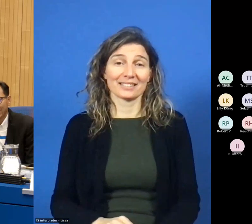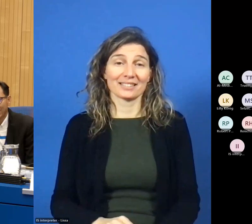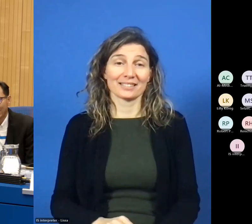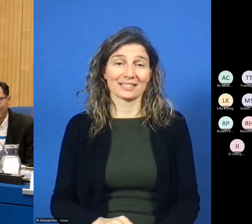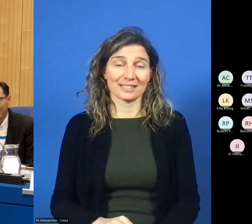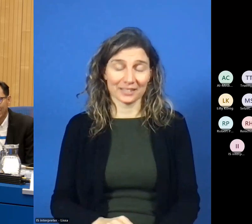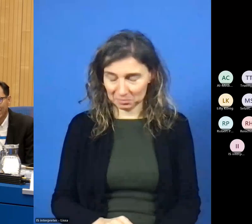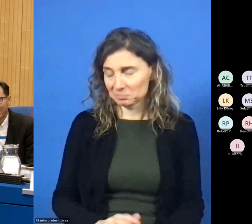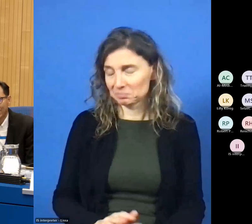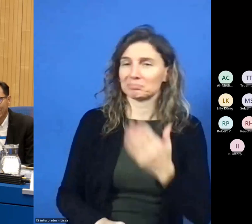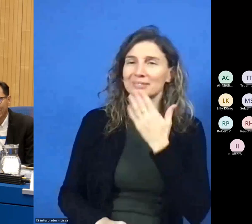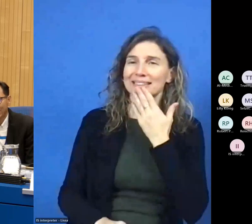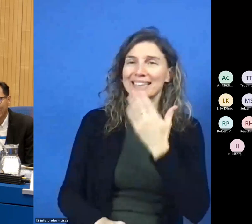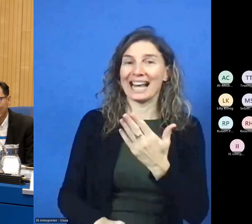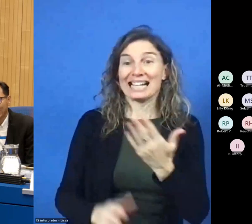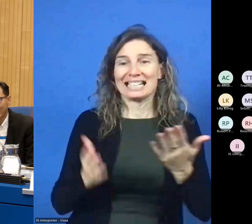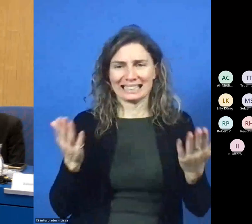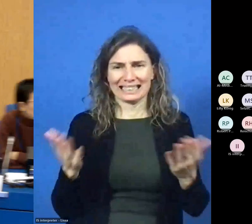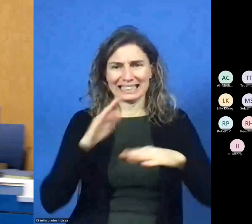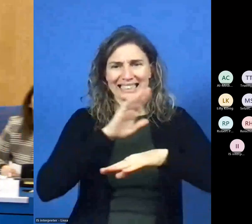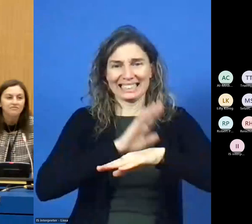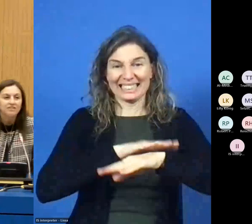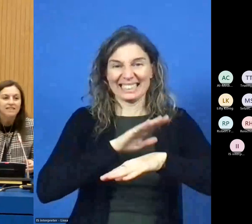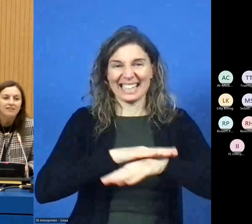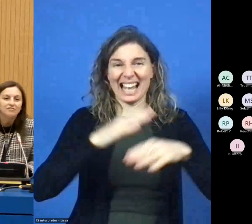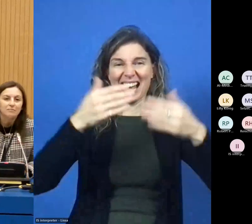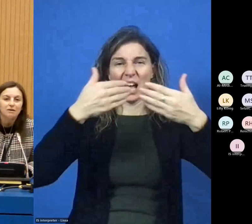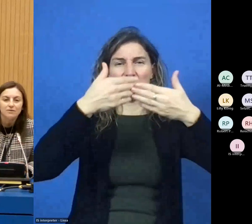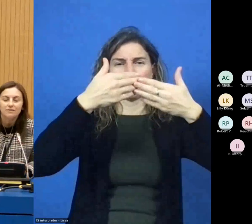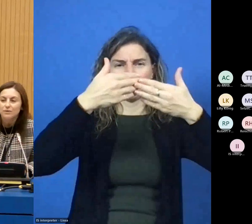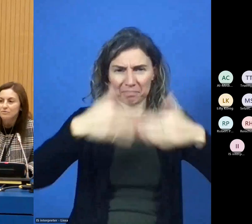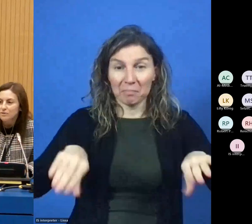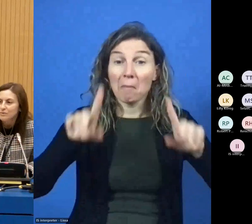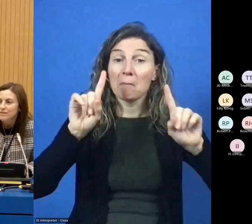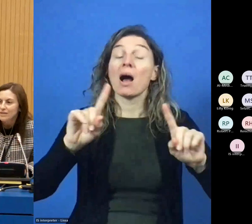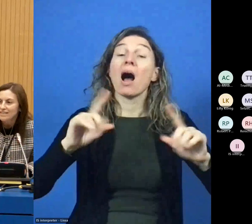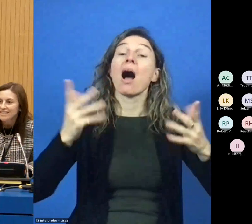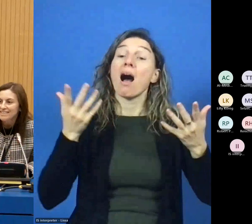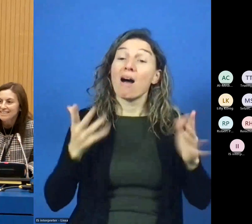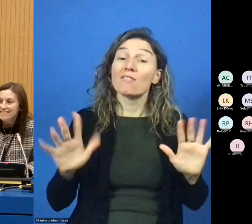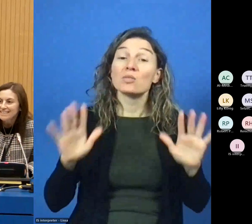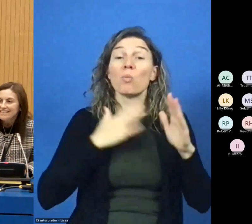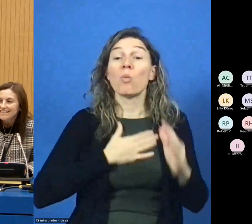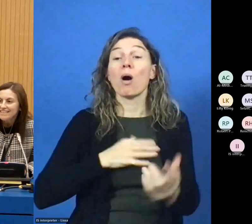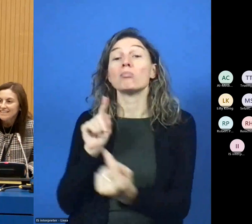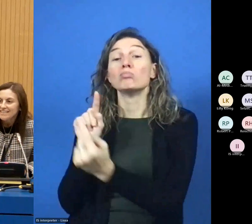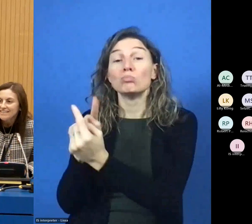Thank you so much, but time is over for the session. But we definitely have time outside the room if you want to at last.